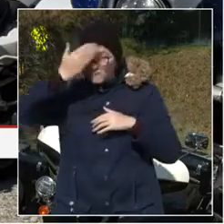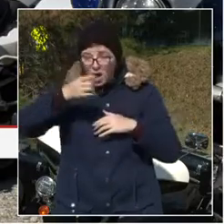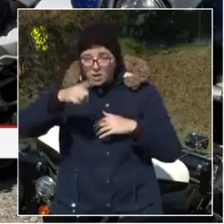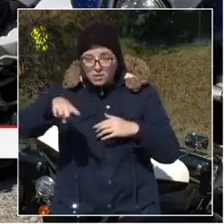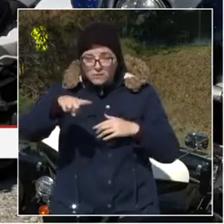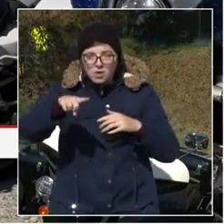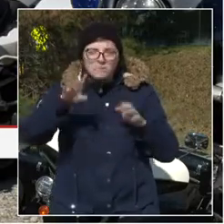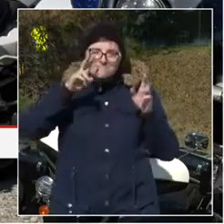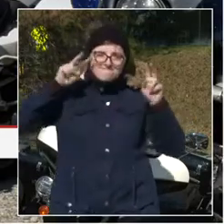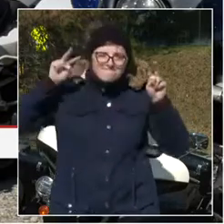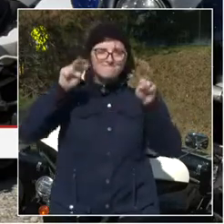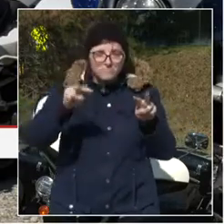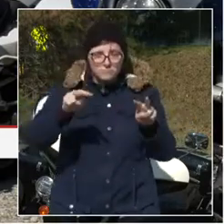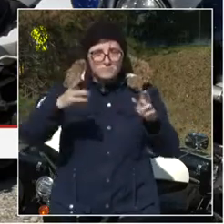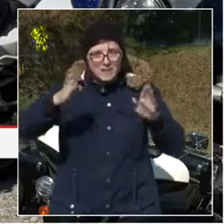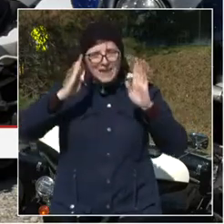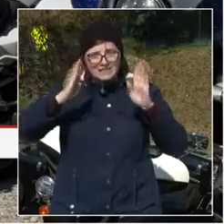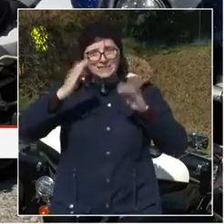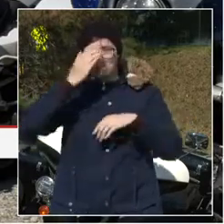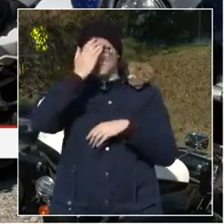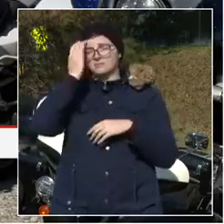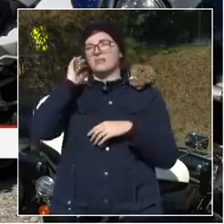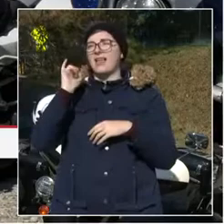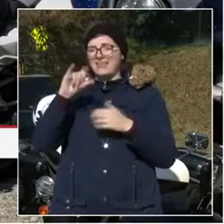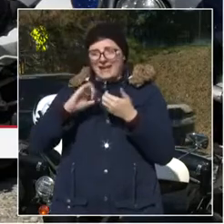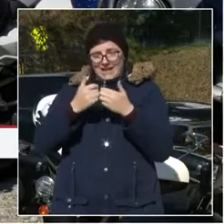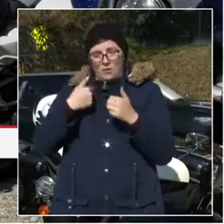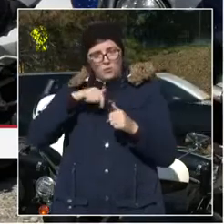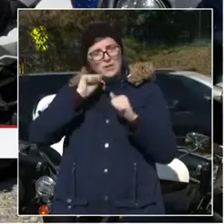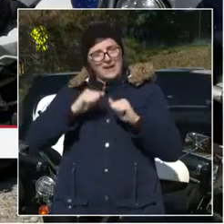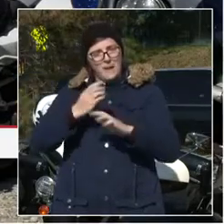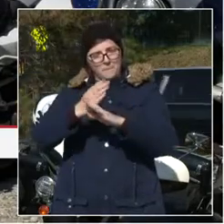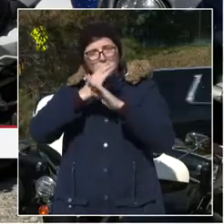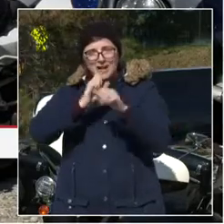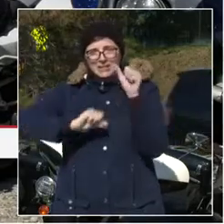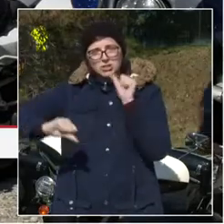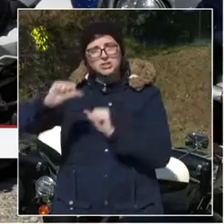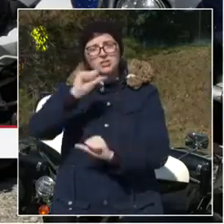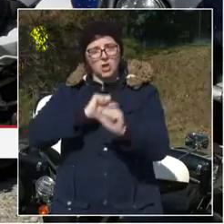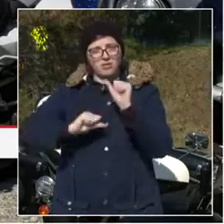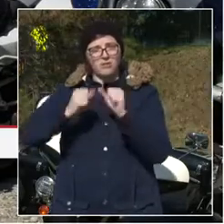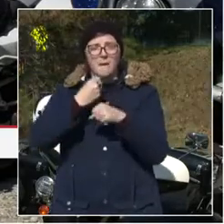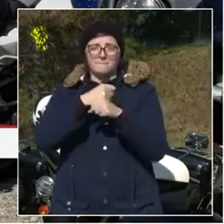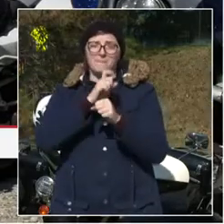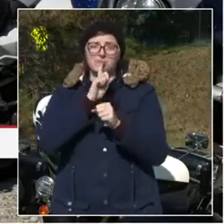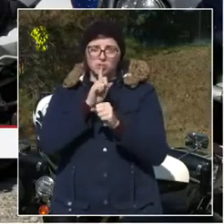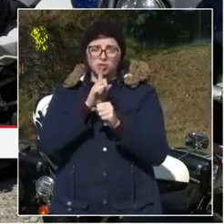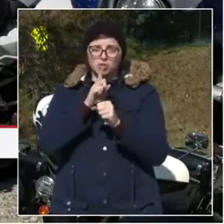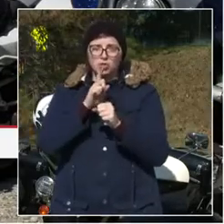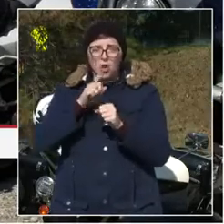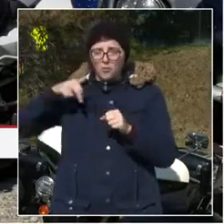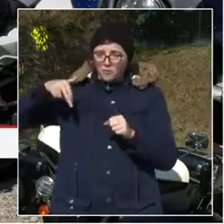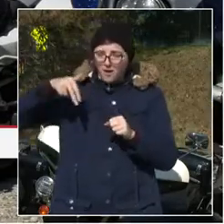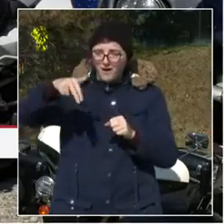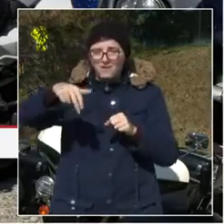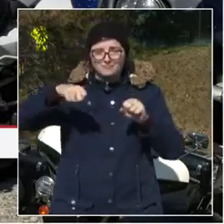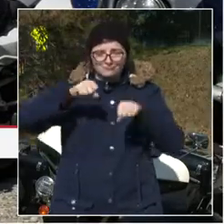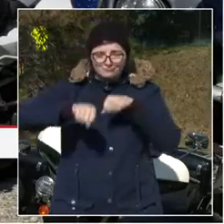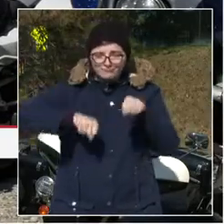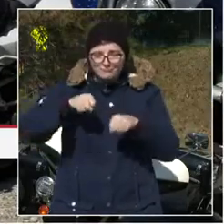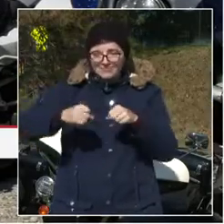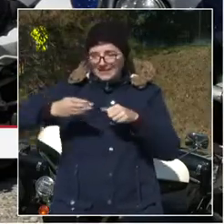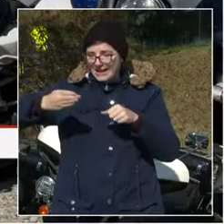when you're driving. It's how we can protect each other and ensure the safety of pedestrians, cyclists, and our